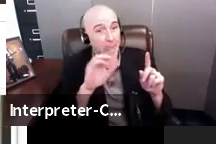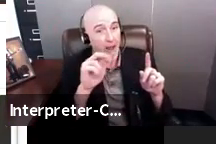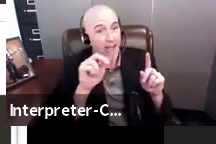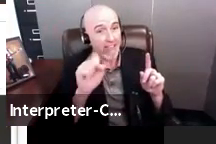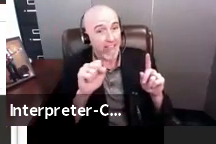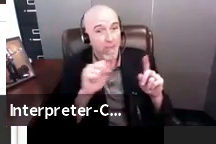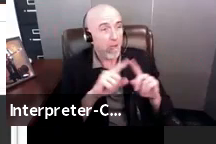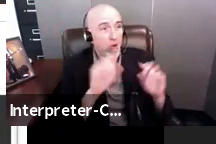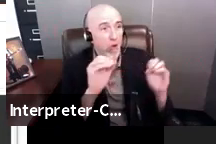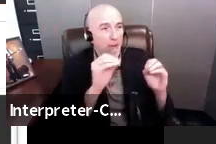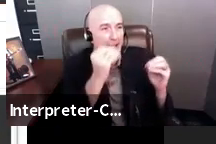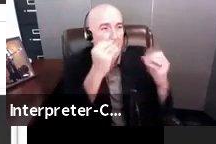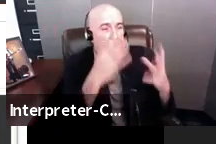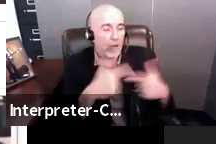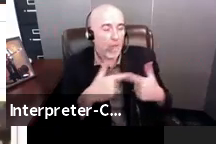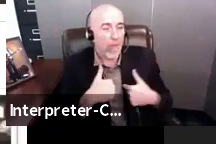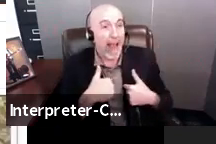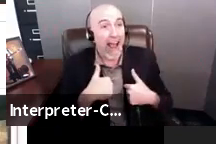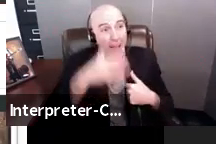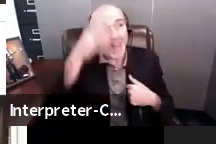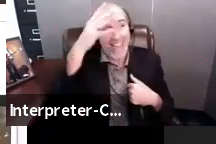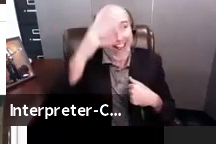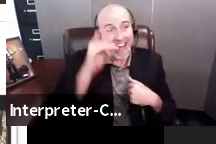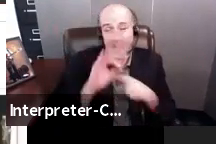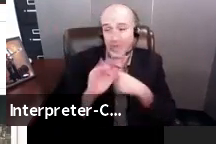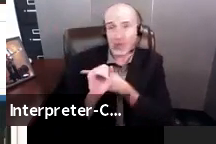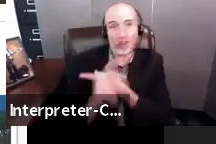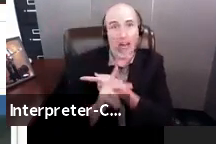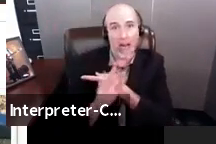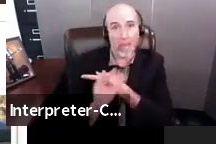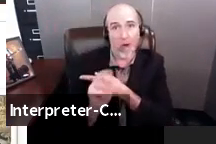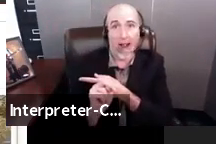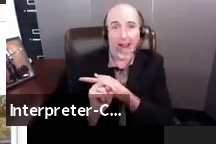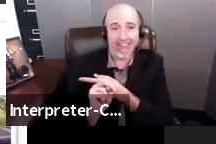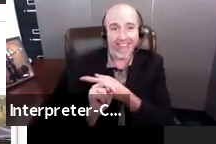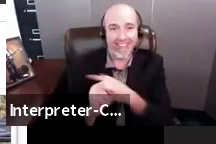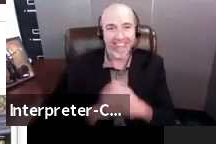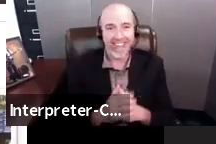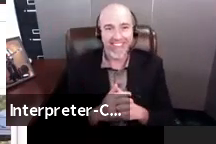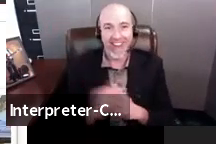nobody really cares about me. I'm the dad of Jack Bryans. And